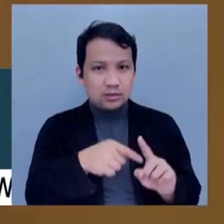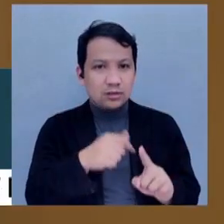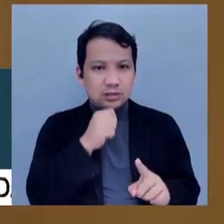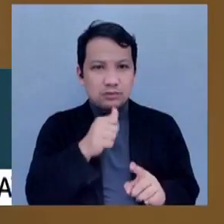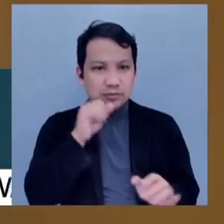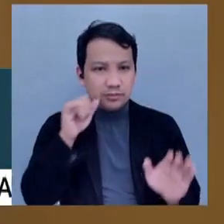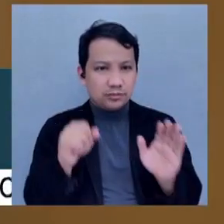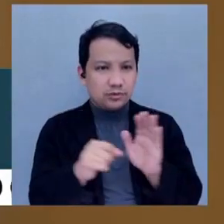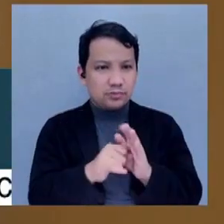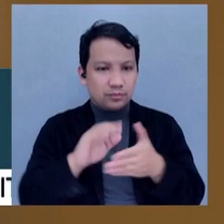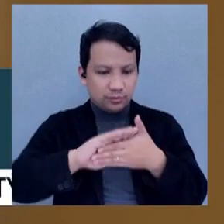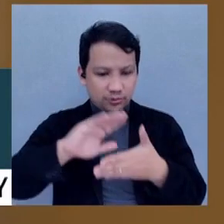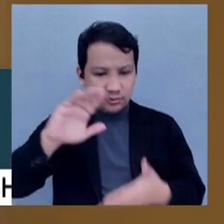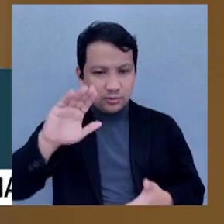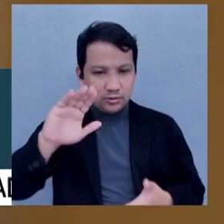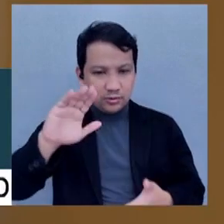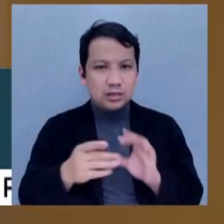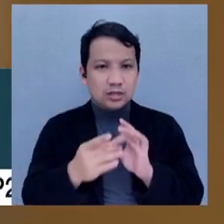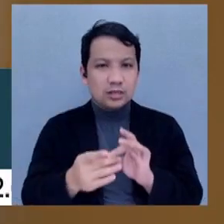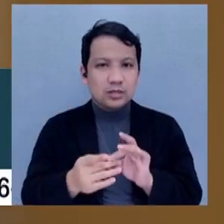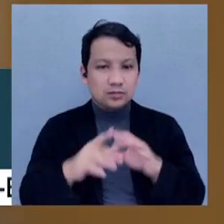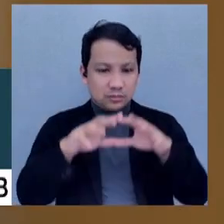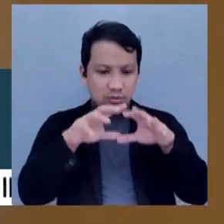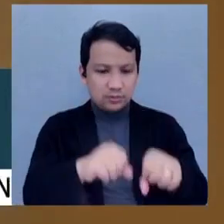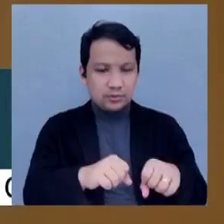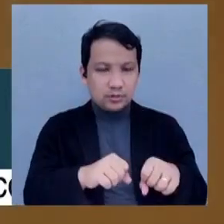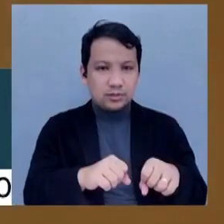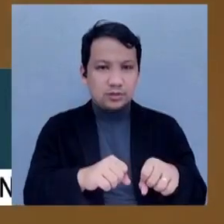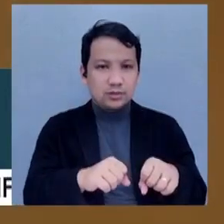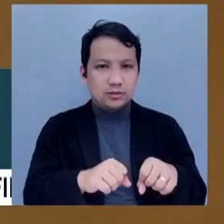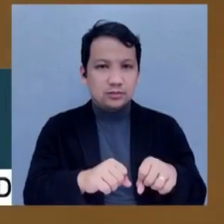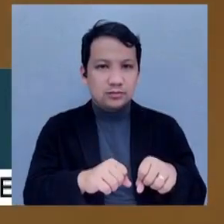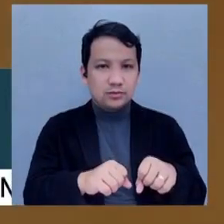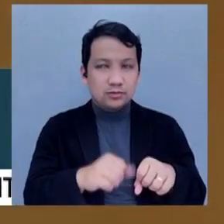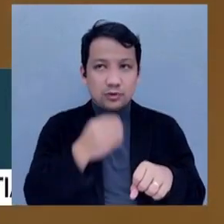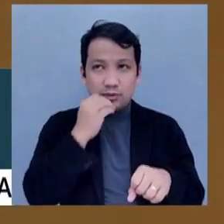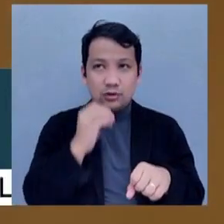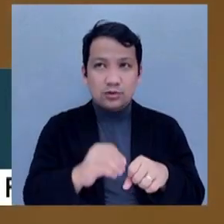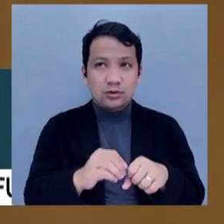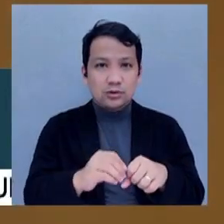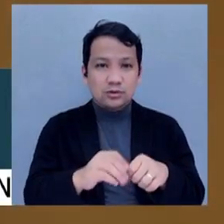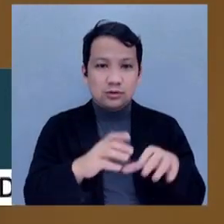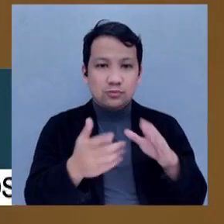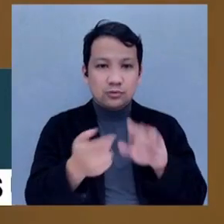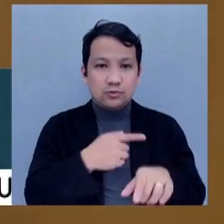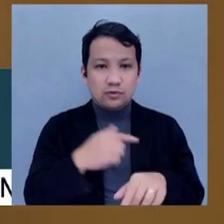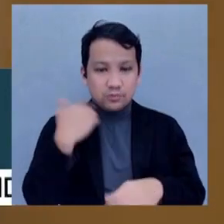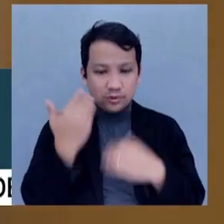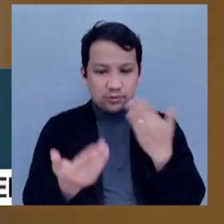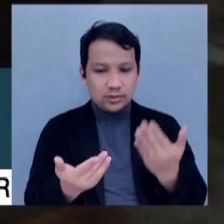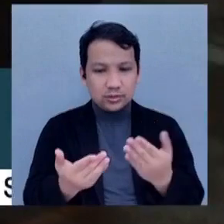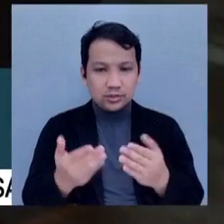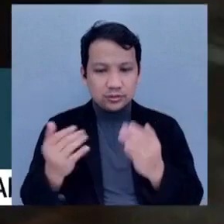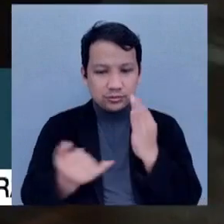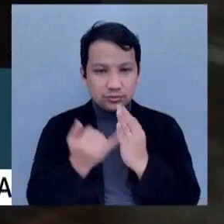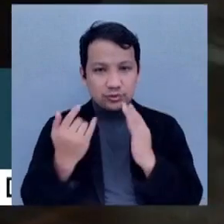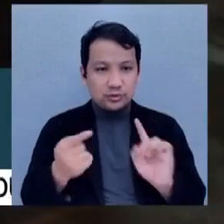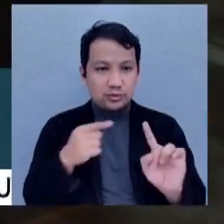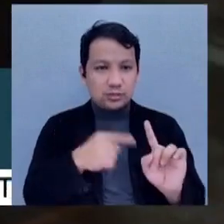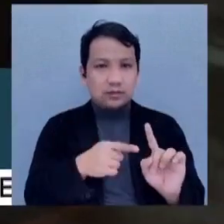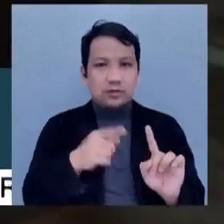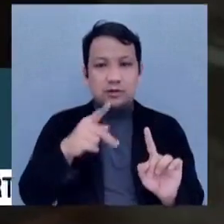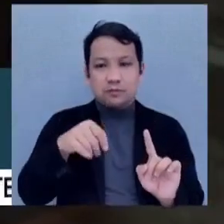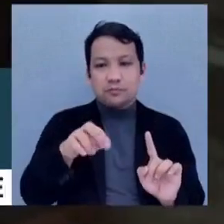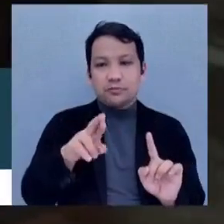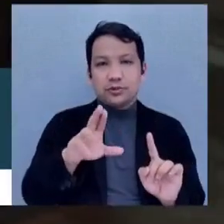vloggers. There is a standing arrest warrant for Bantag, who faces charges for the deaths of broadcaster Percy Lapid and inmate